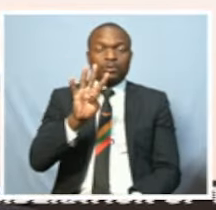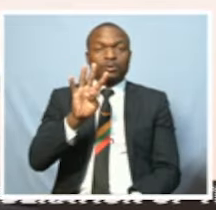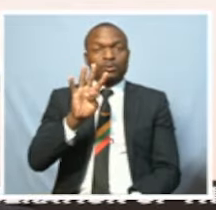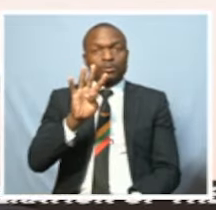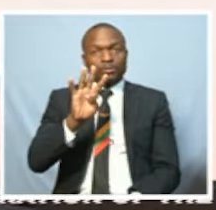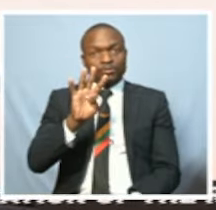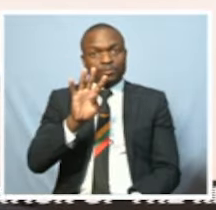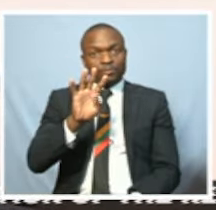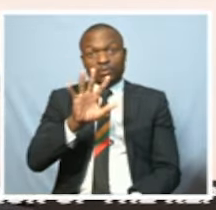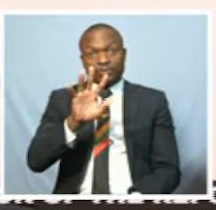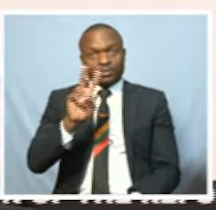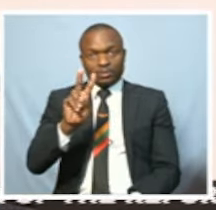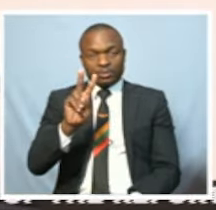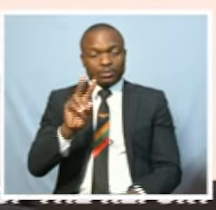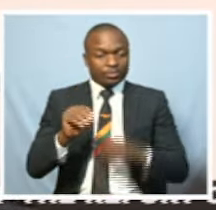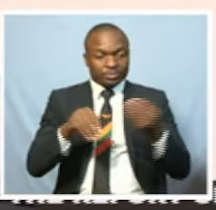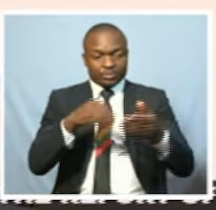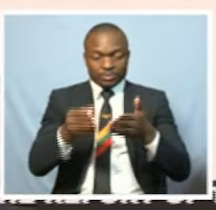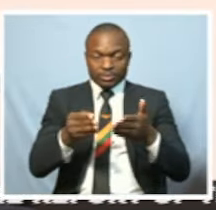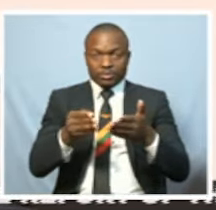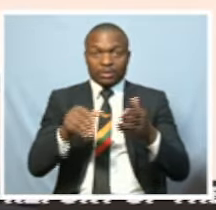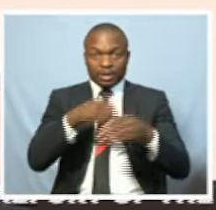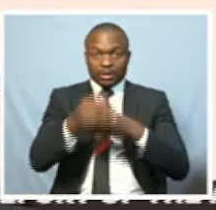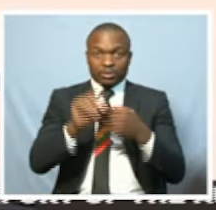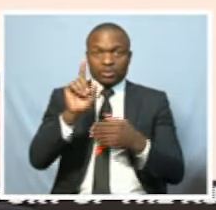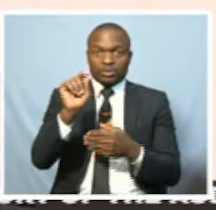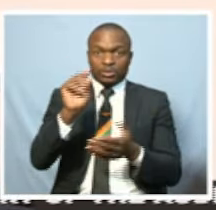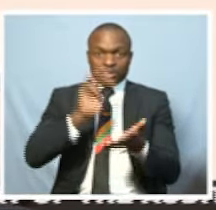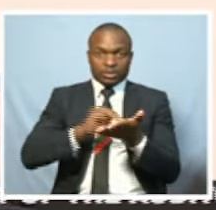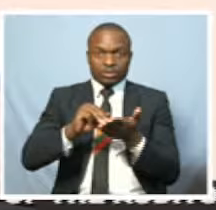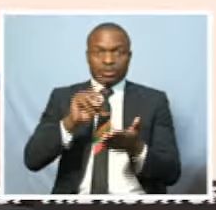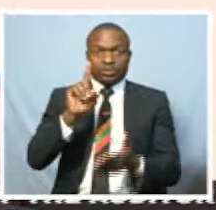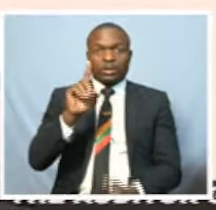19,872,452 was spent out from